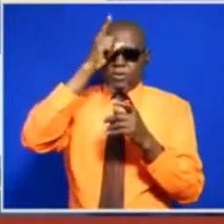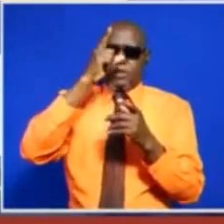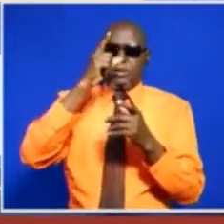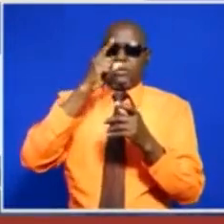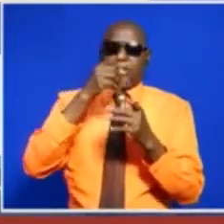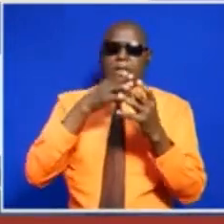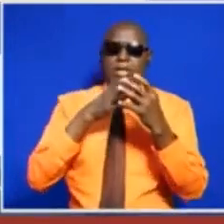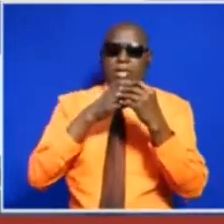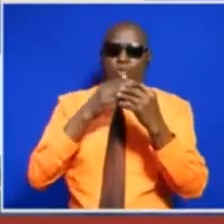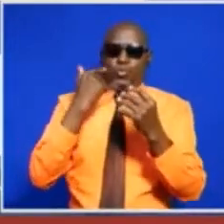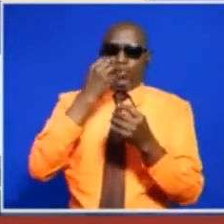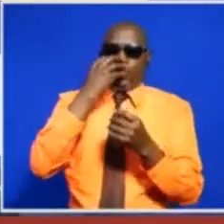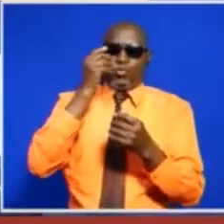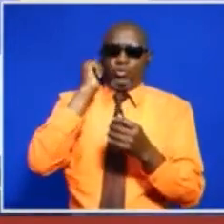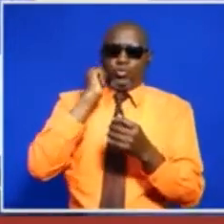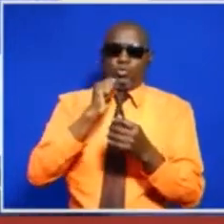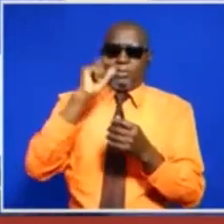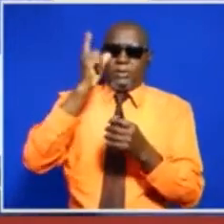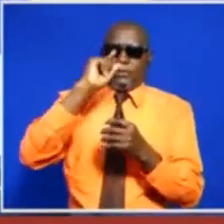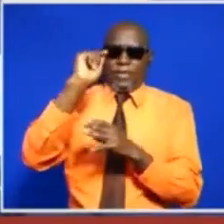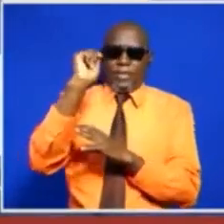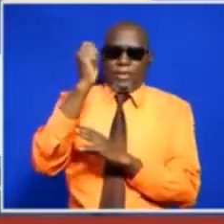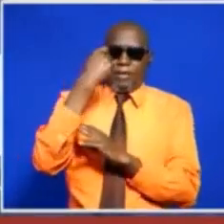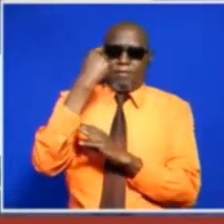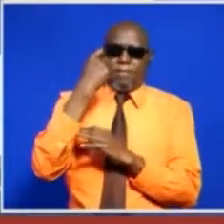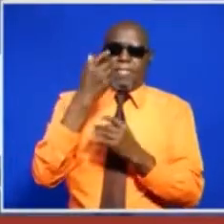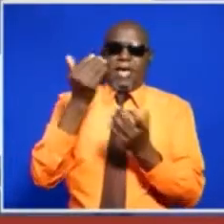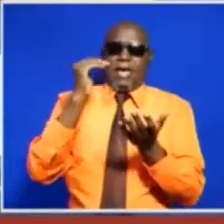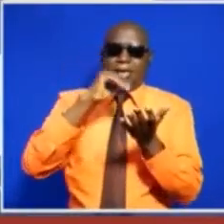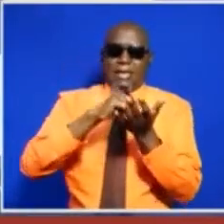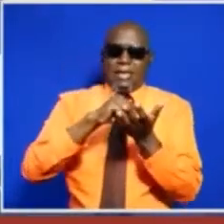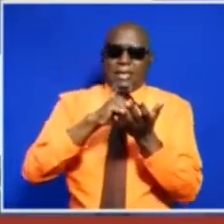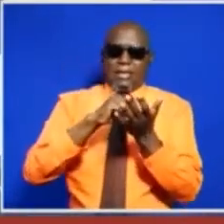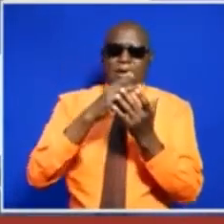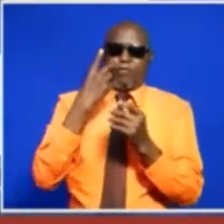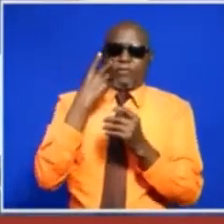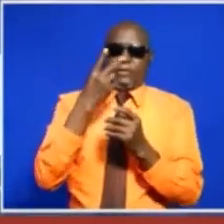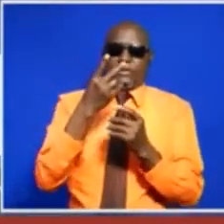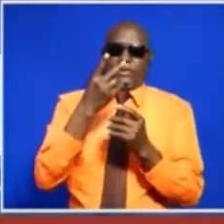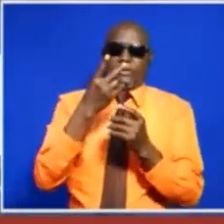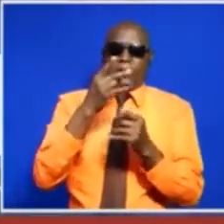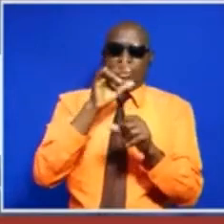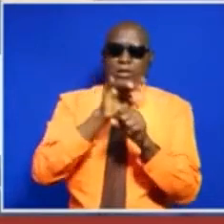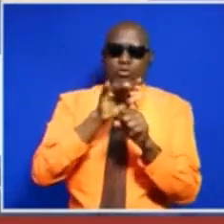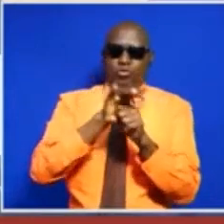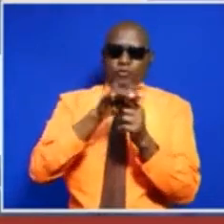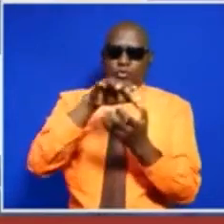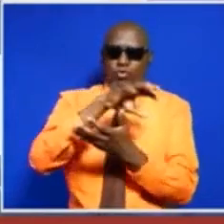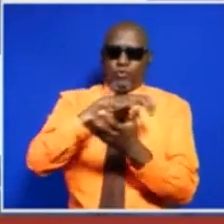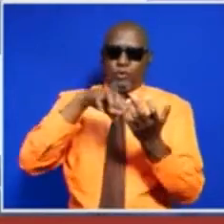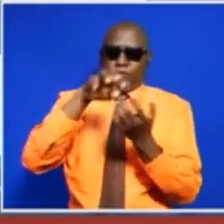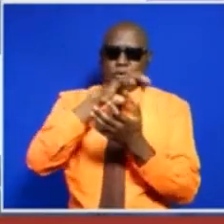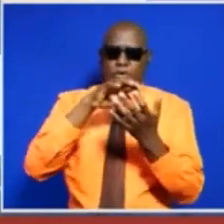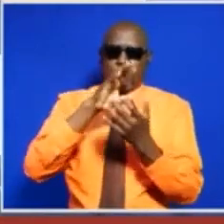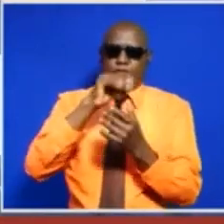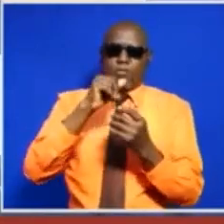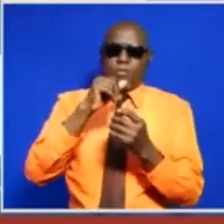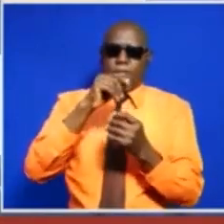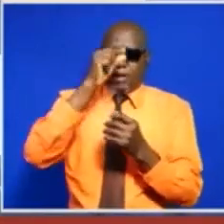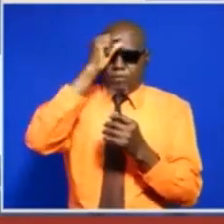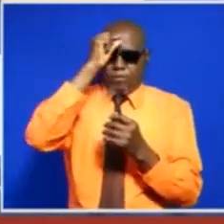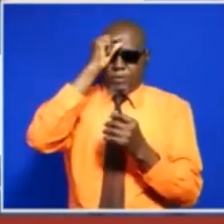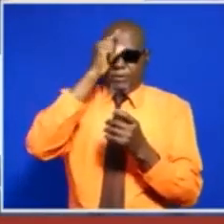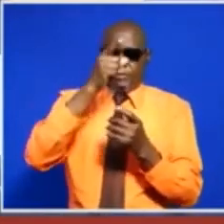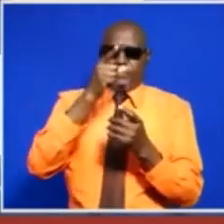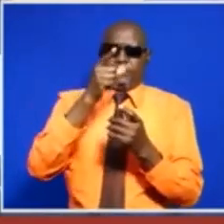the President of the Republic of Kenya. But again, we have seen a lot of confusion from the government, as